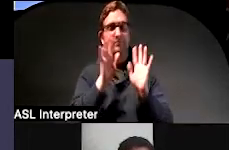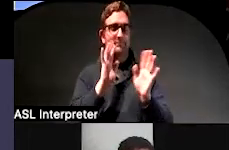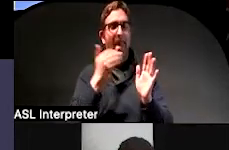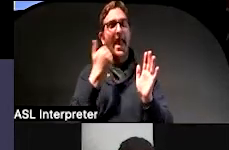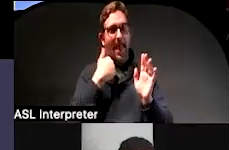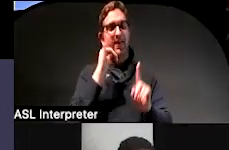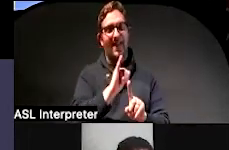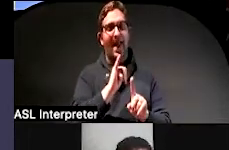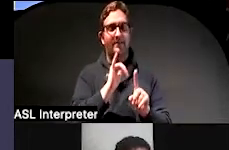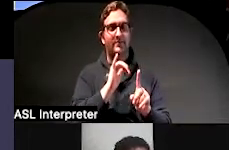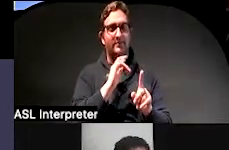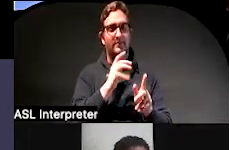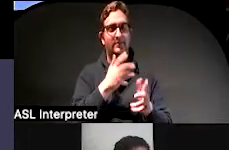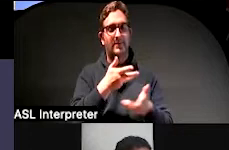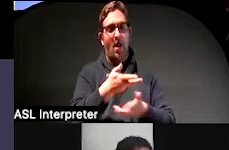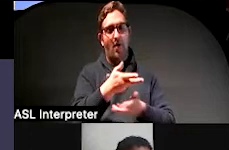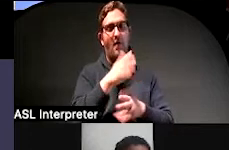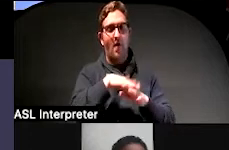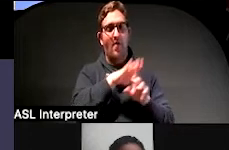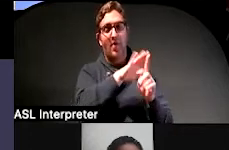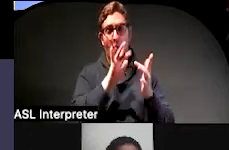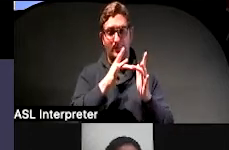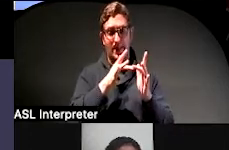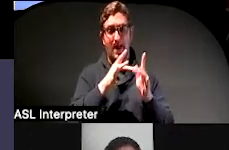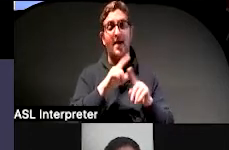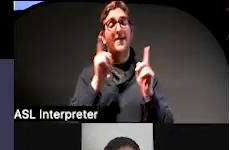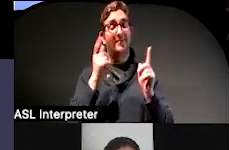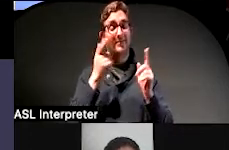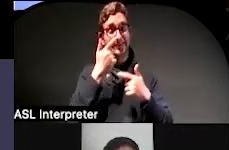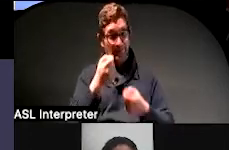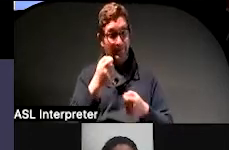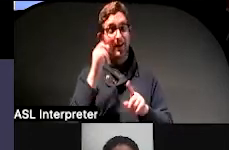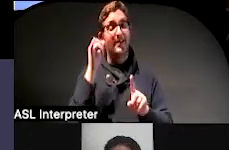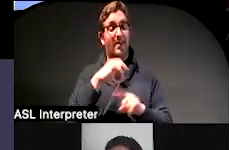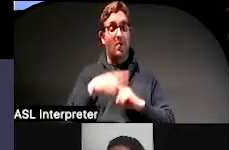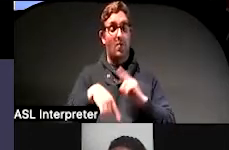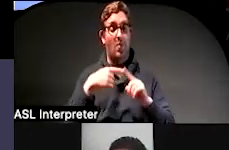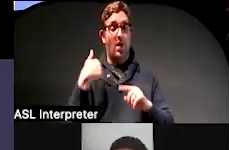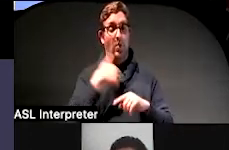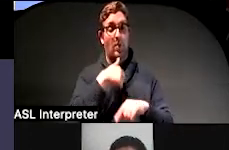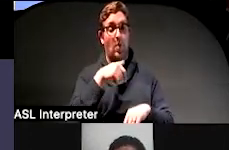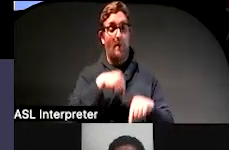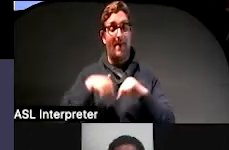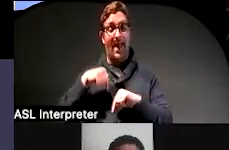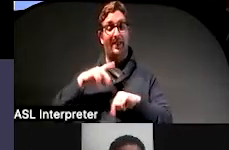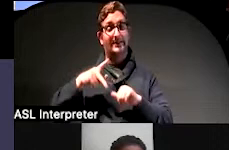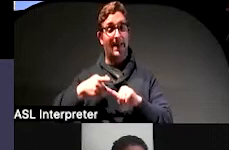that conversation on their website. But what was interesting was when we went back the second